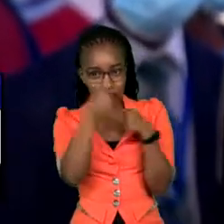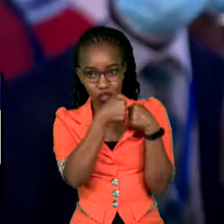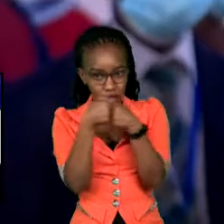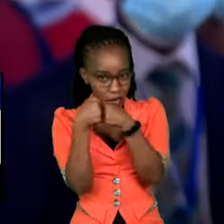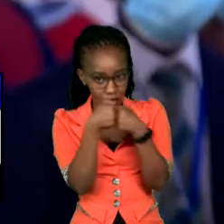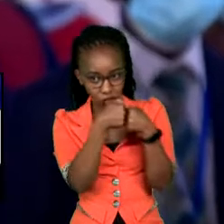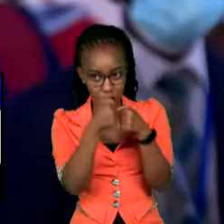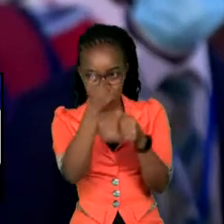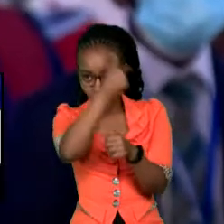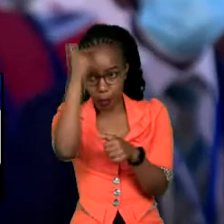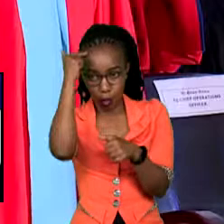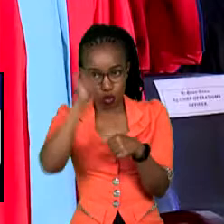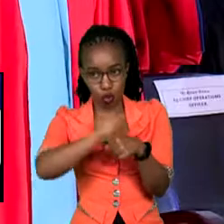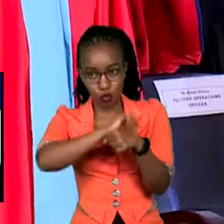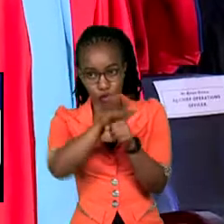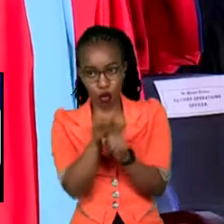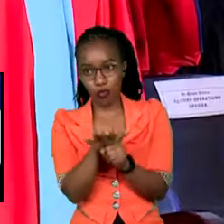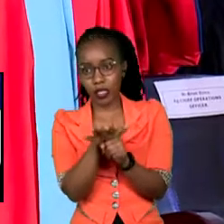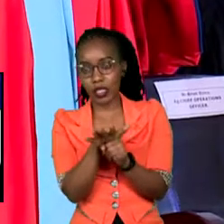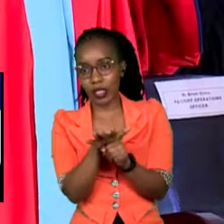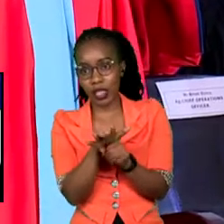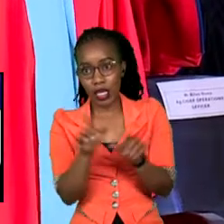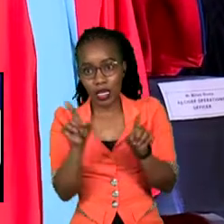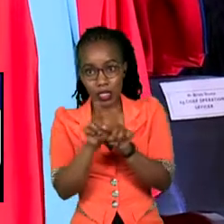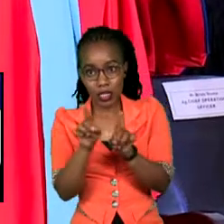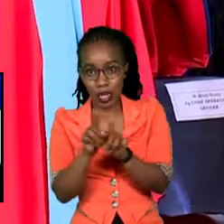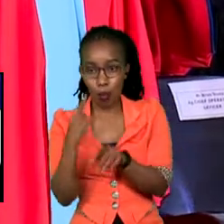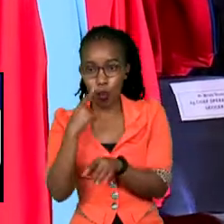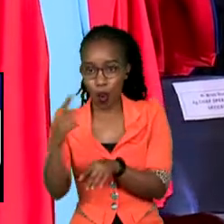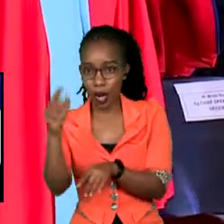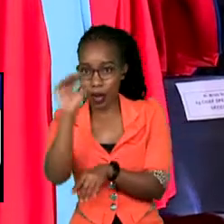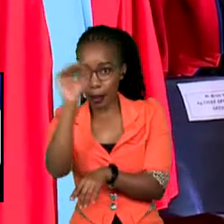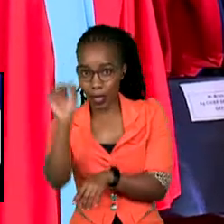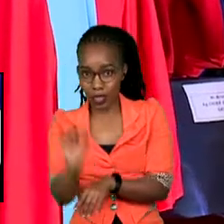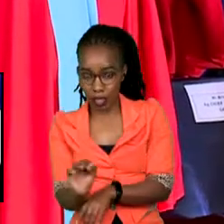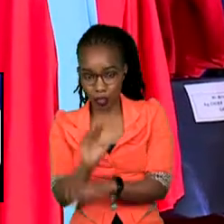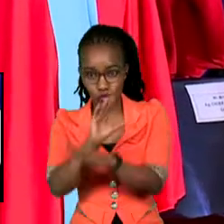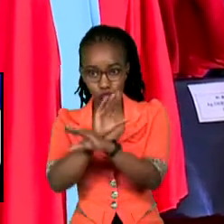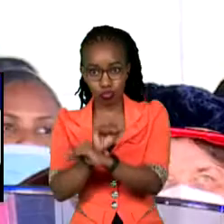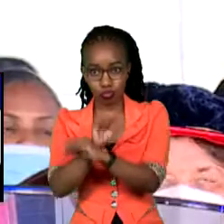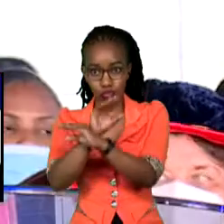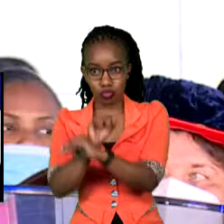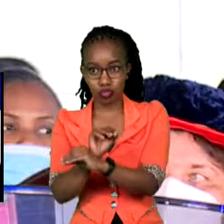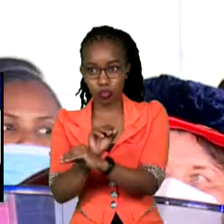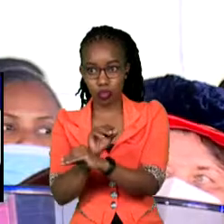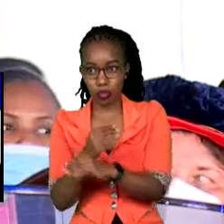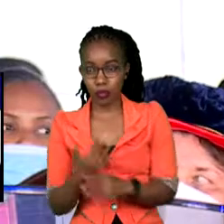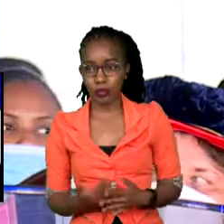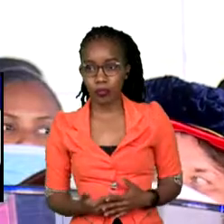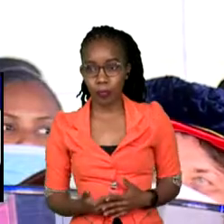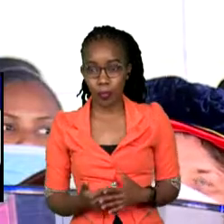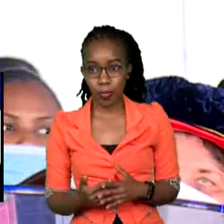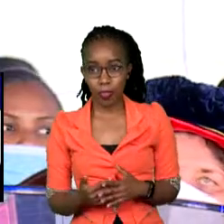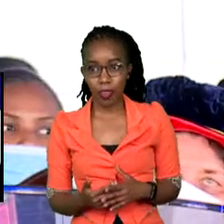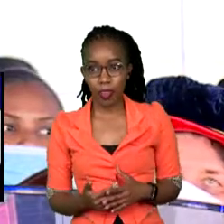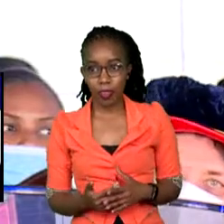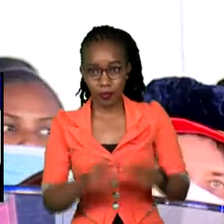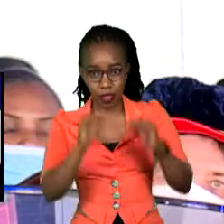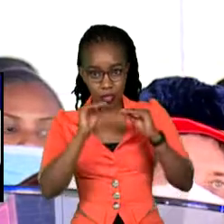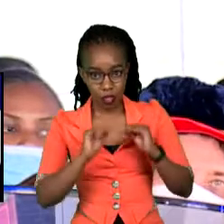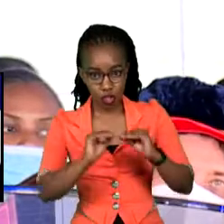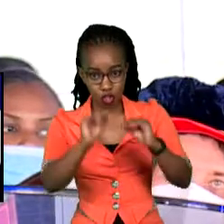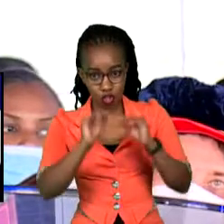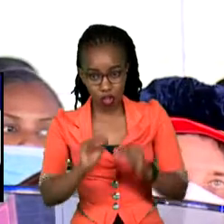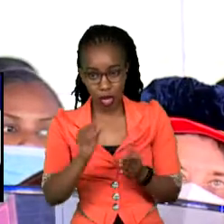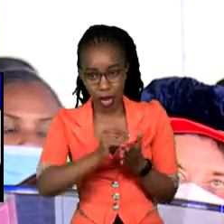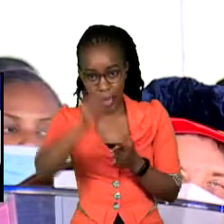of COVID-19 pandemic and further spur 100% virtual learning transition. The threads for delivery of teaching and learning